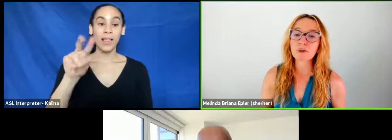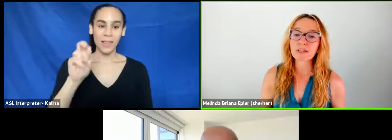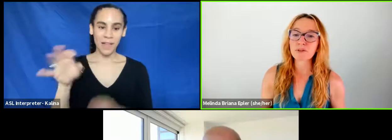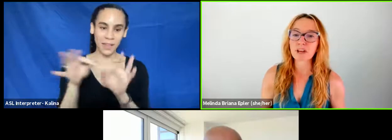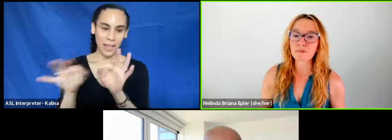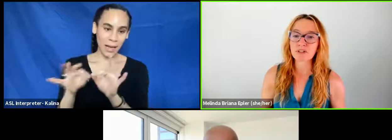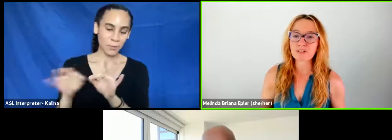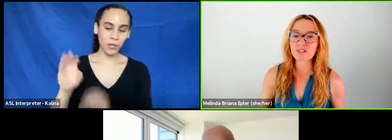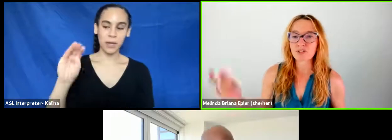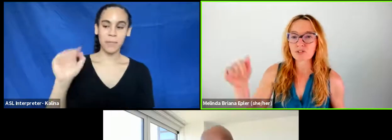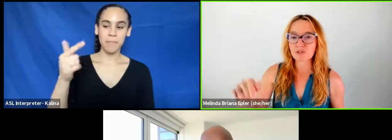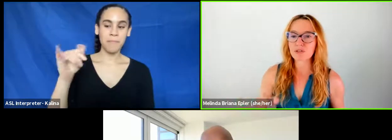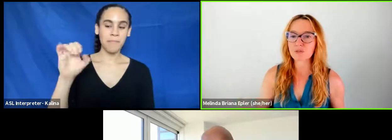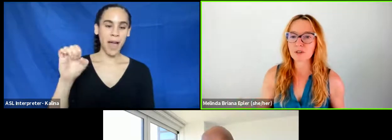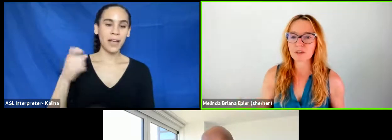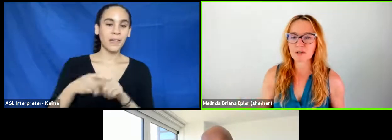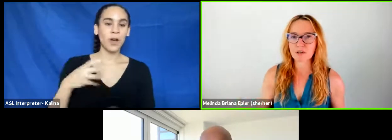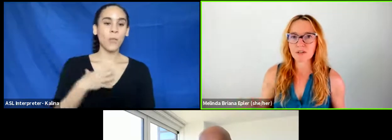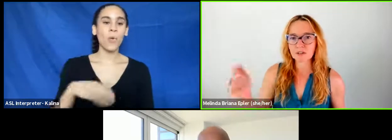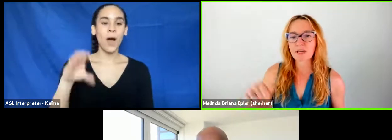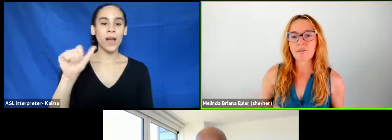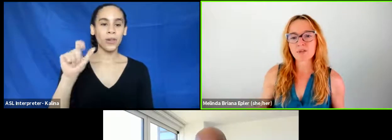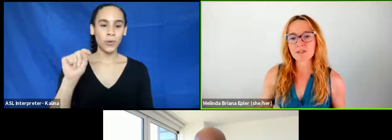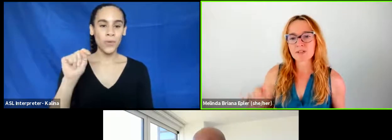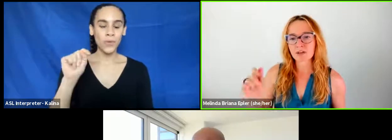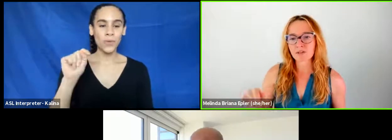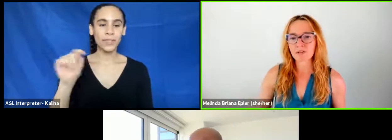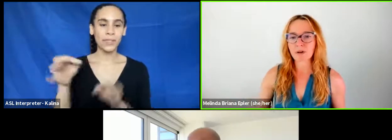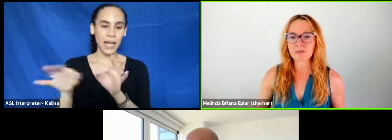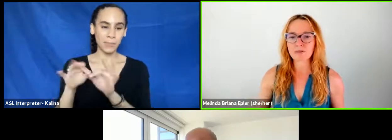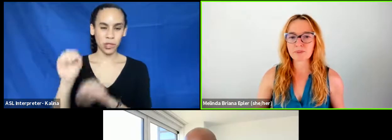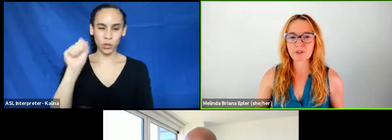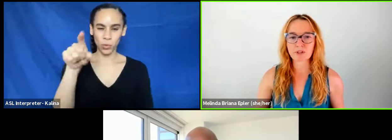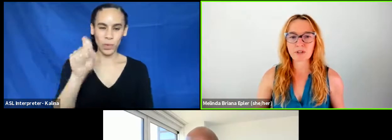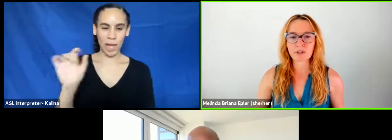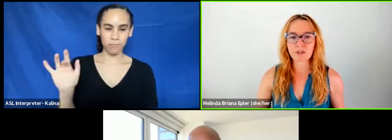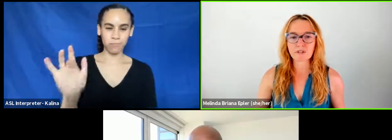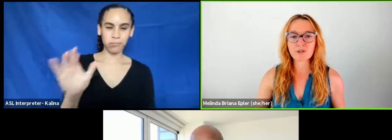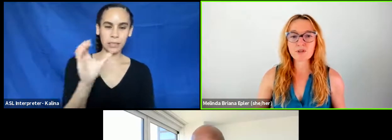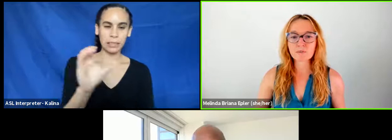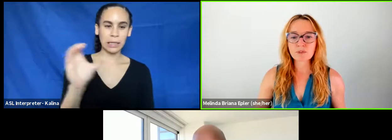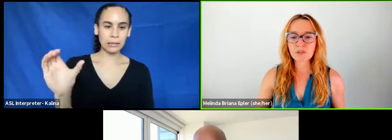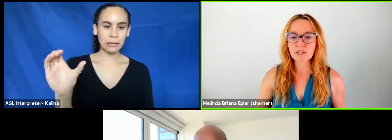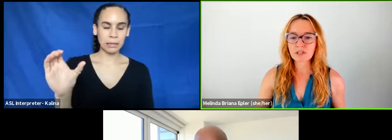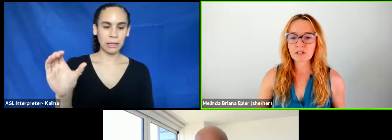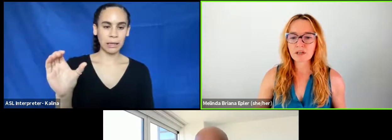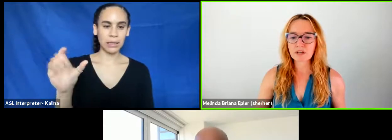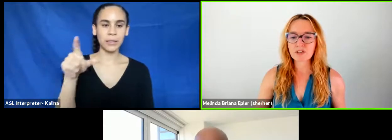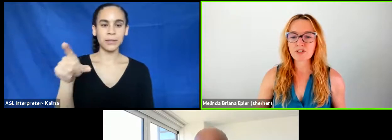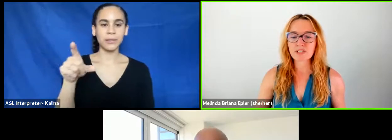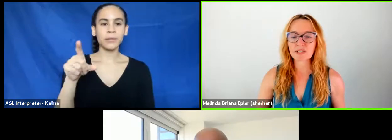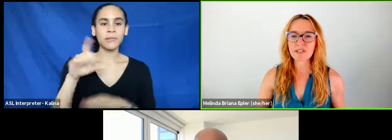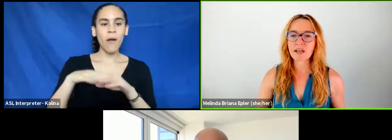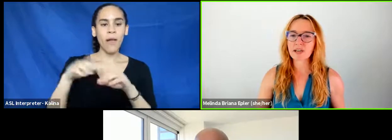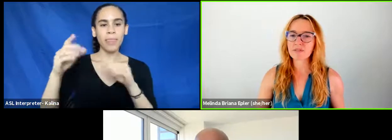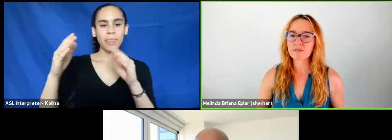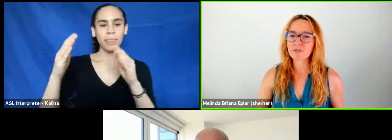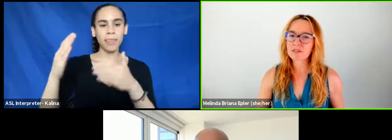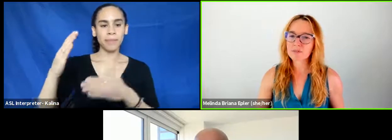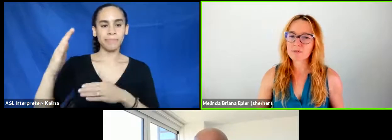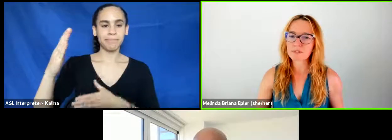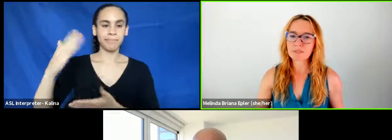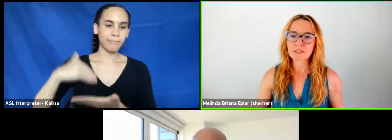Maggie at White Coat Captioning, which you can turn on the captions down at the bottom of your Zoom screen should say